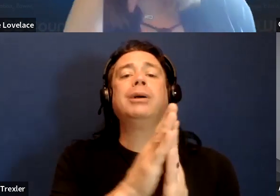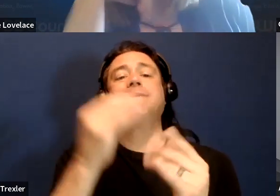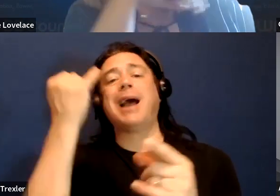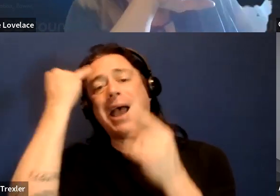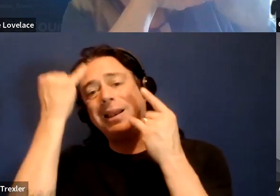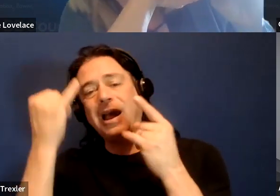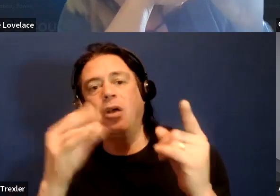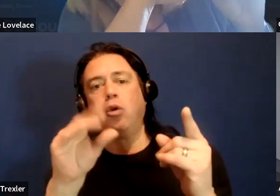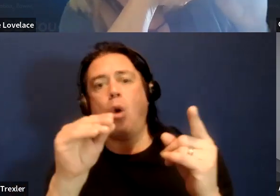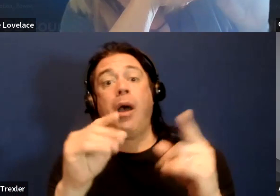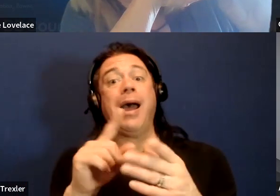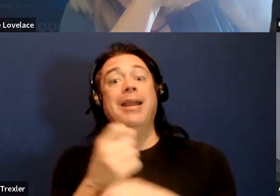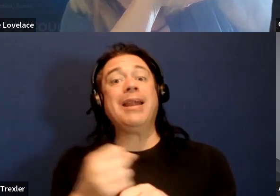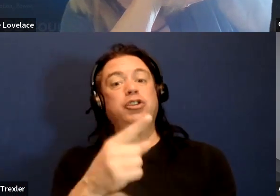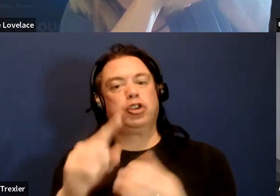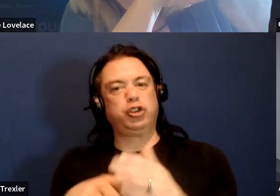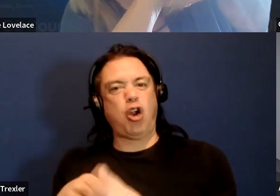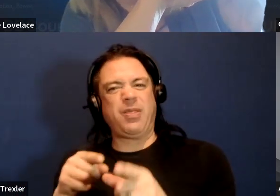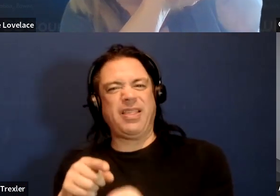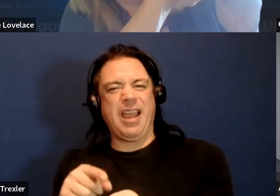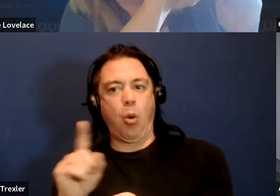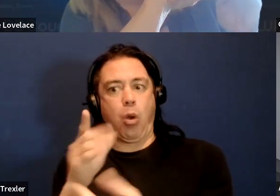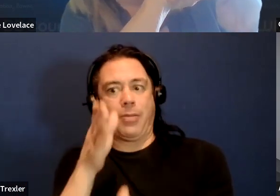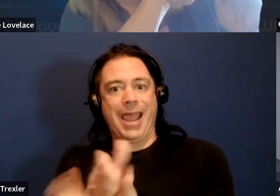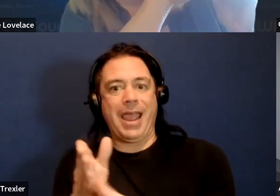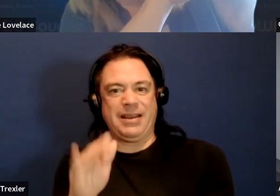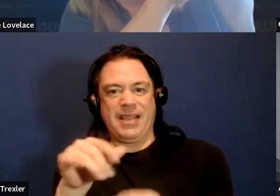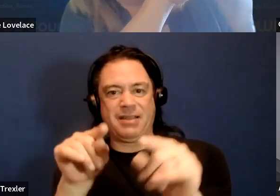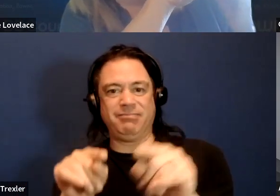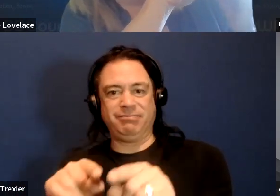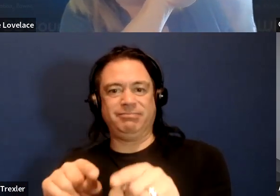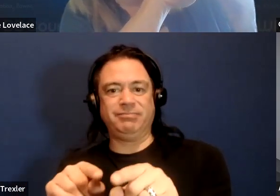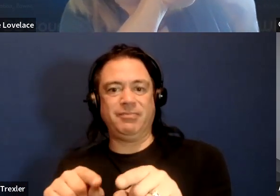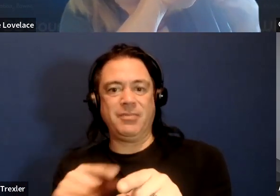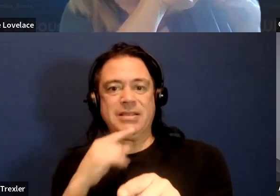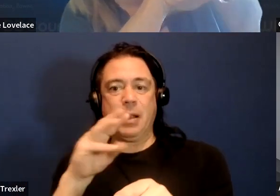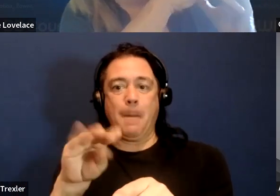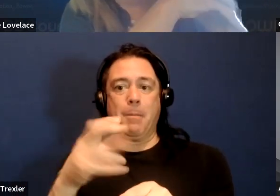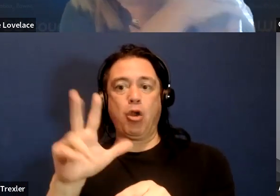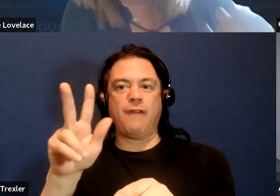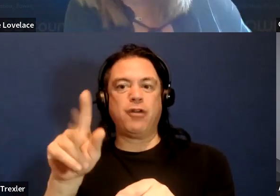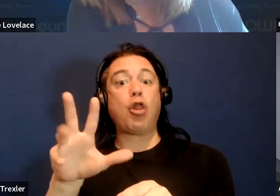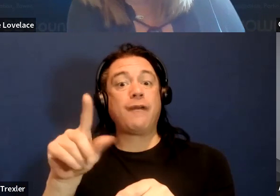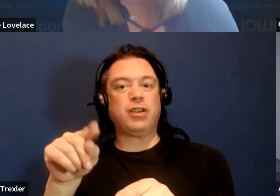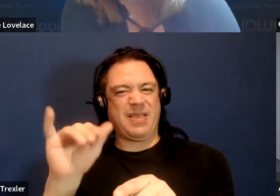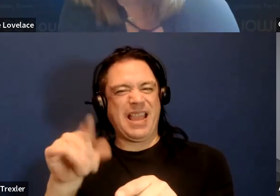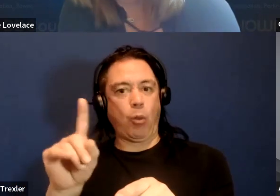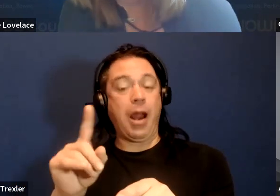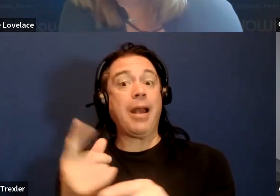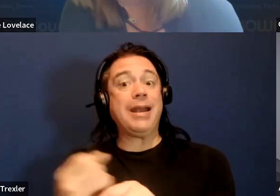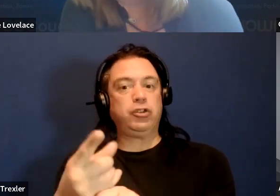They start next year right where they ended, which is right over here where it says March 31st. So, I mean, that